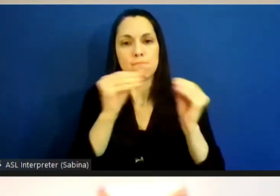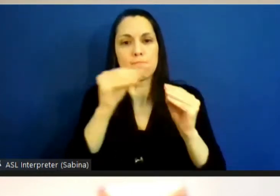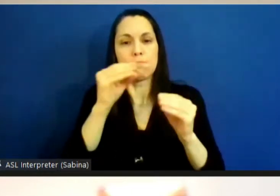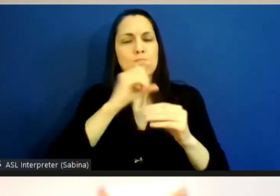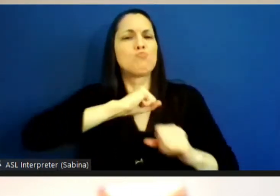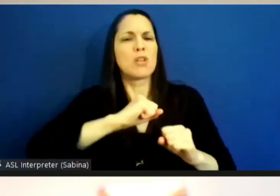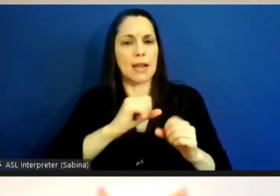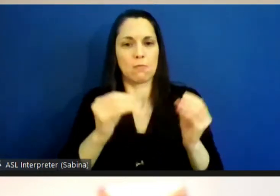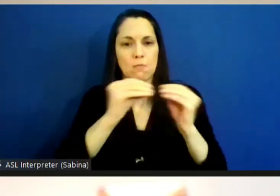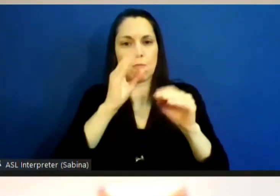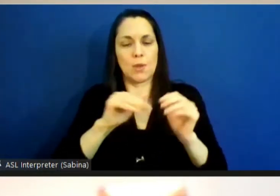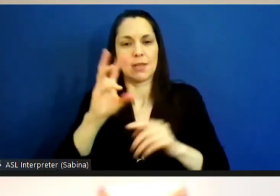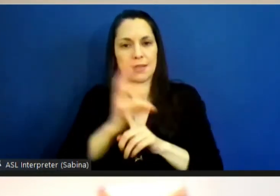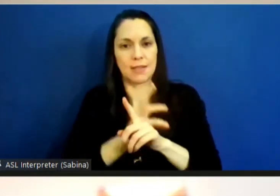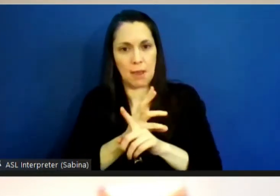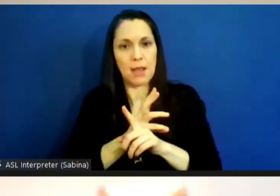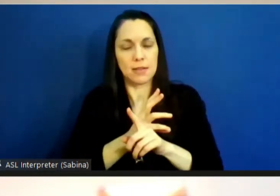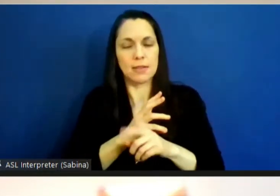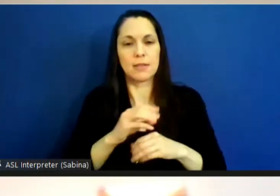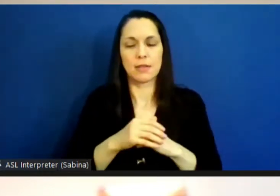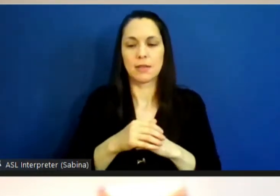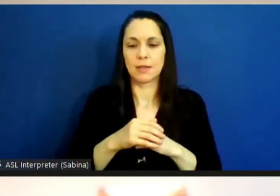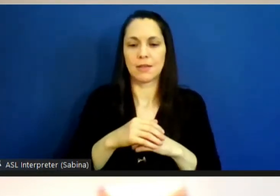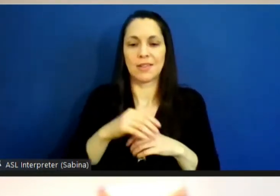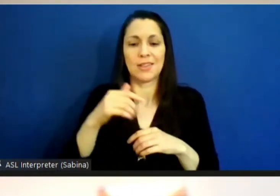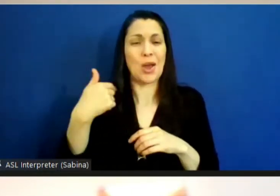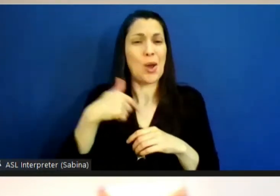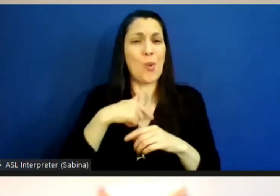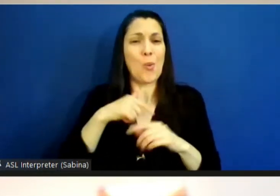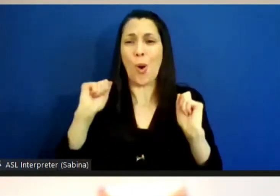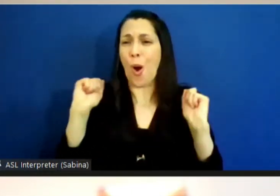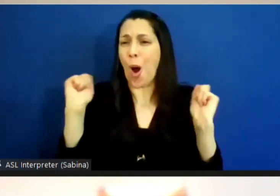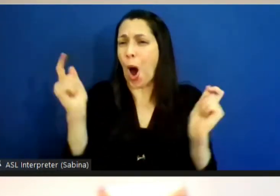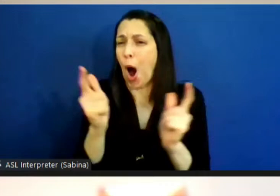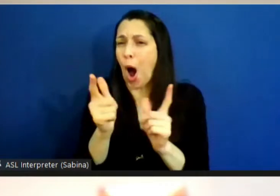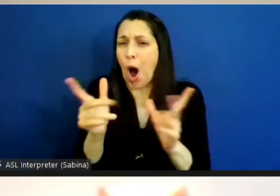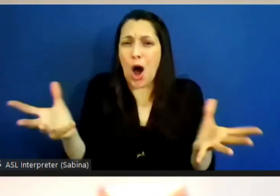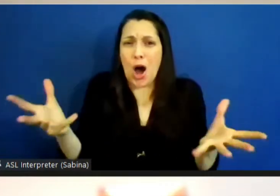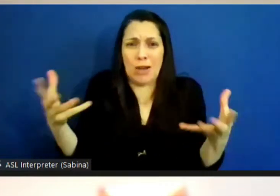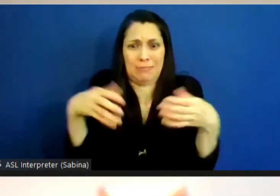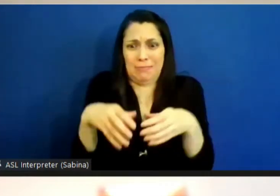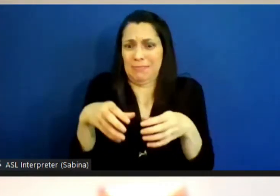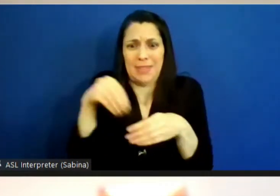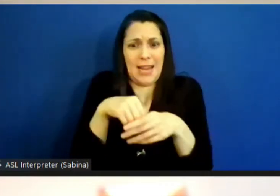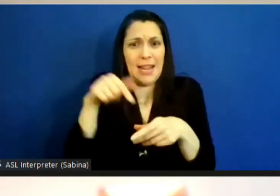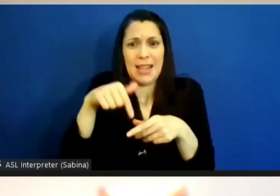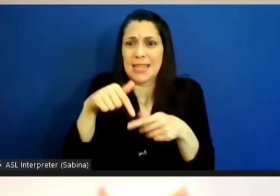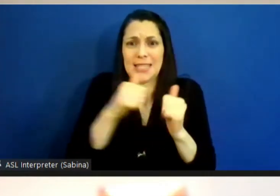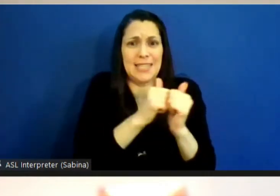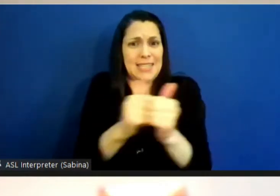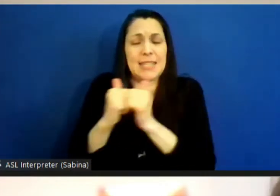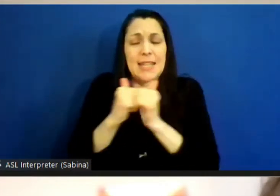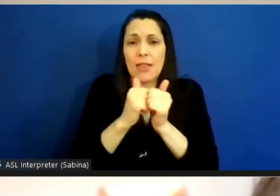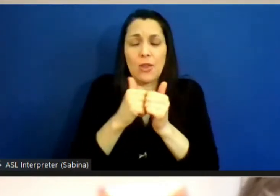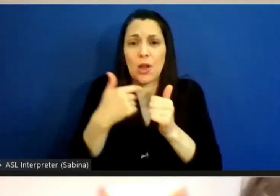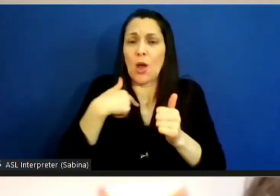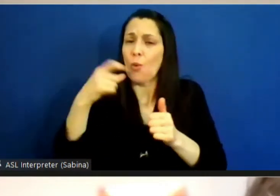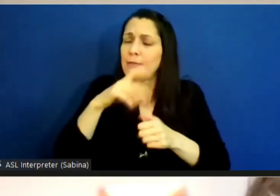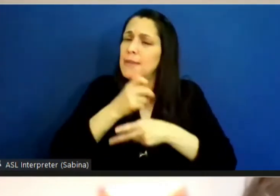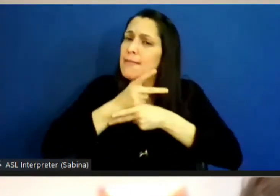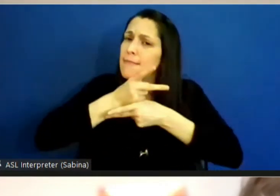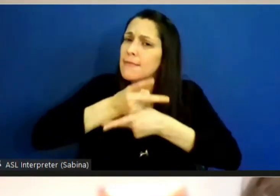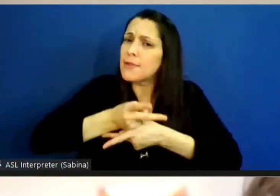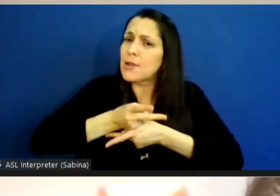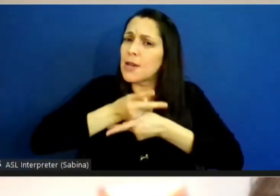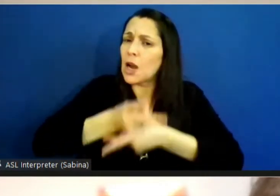go. We are all in this petri dish together. Let me put it that way. And we're trying to go cautiously so that we don't